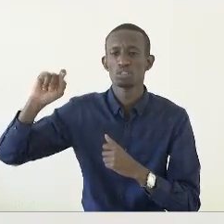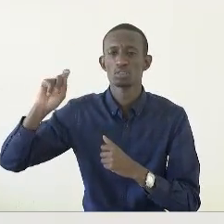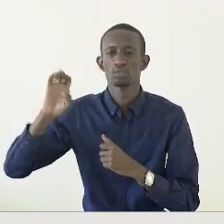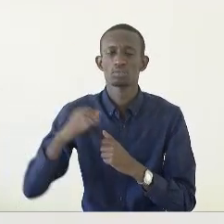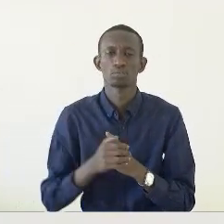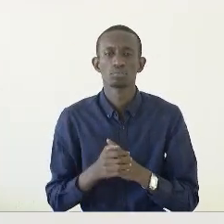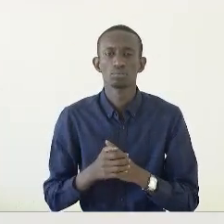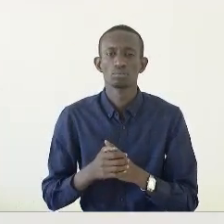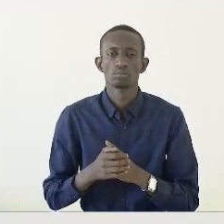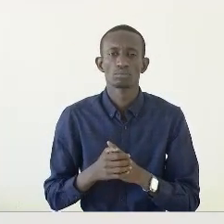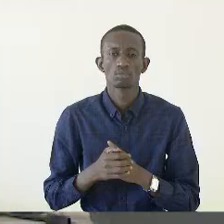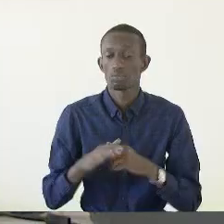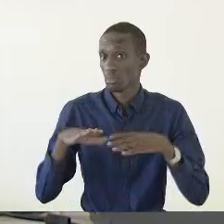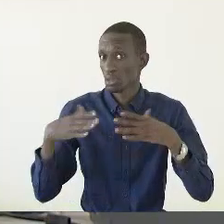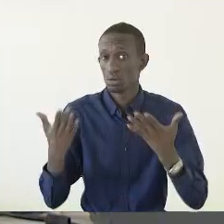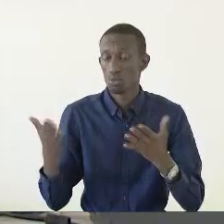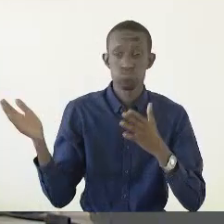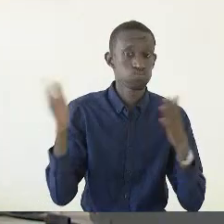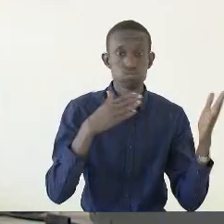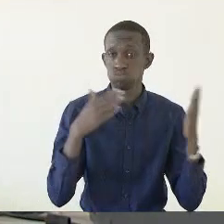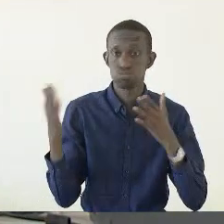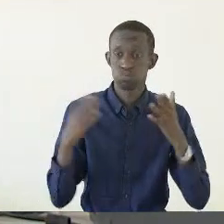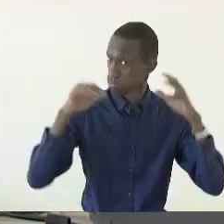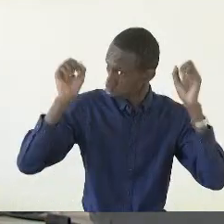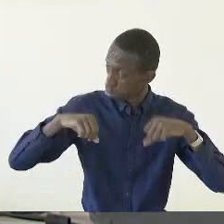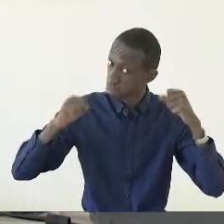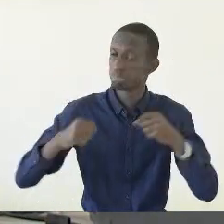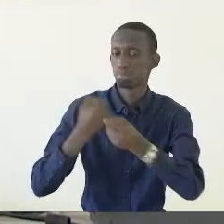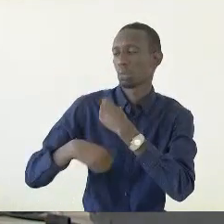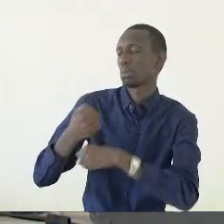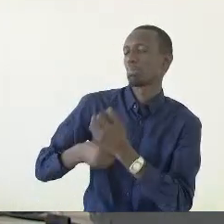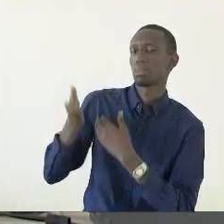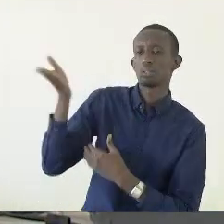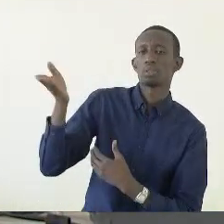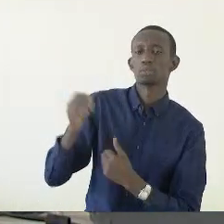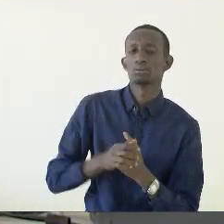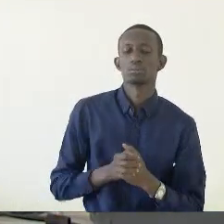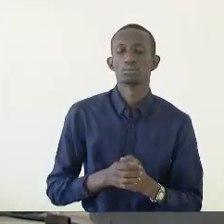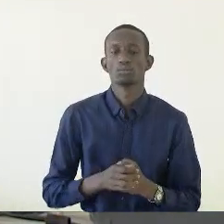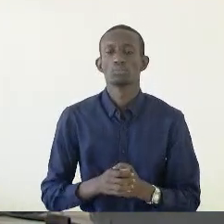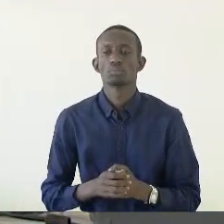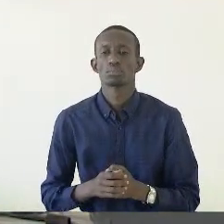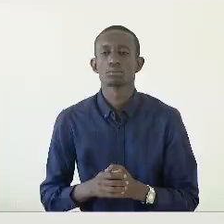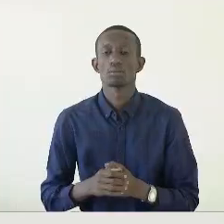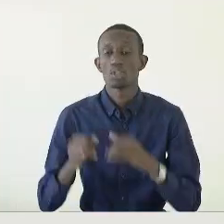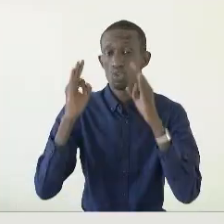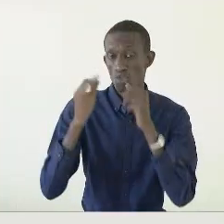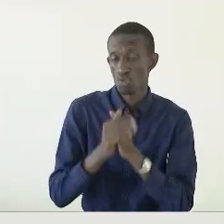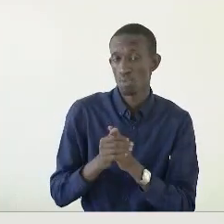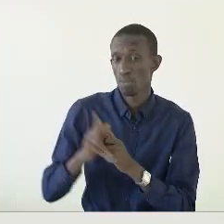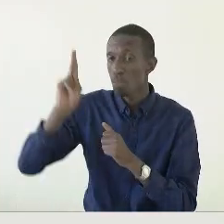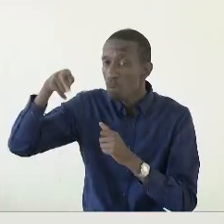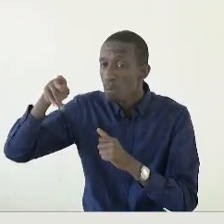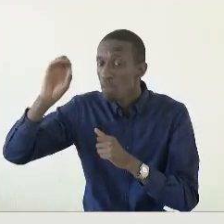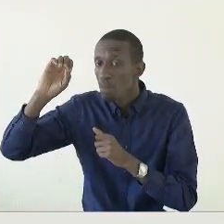on. Even wind can do this. And then in that process, when pollen grains fall